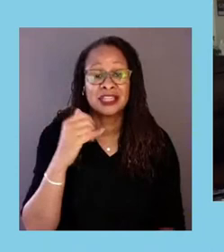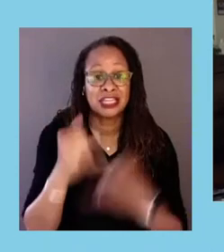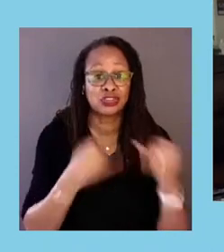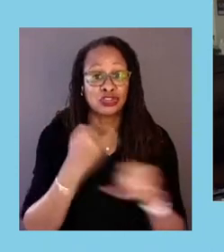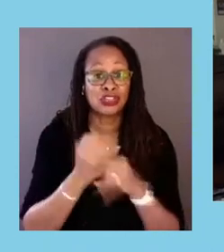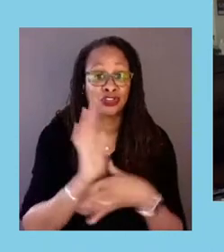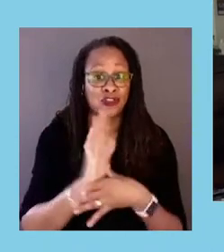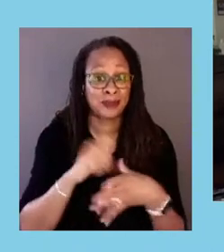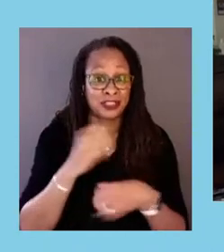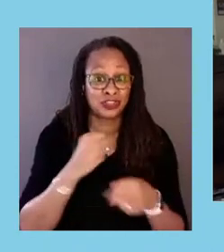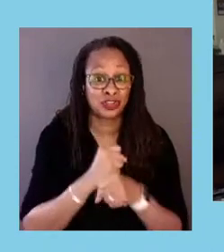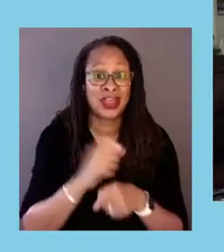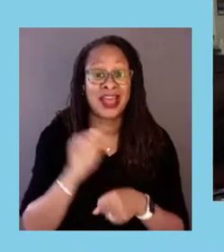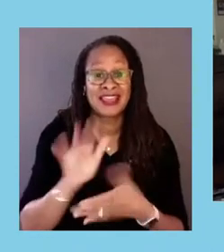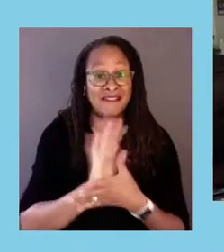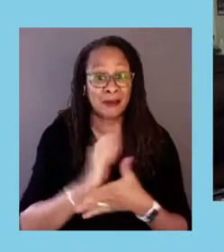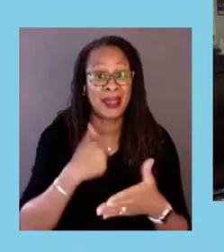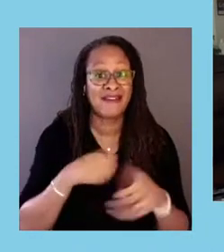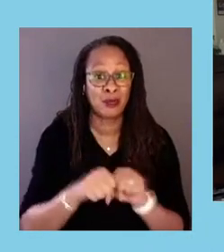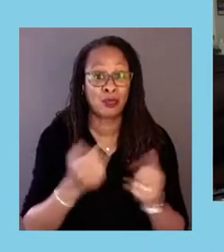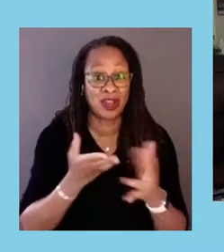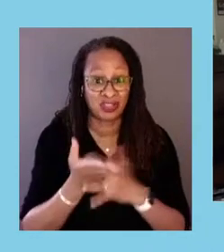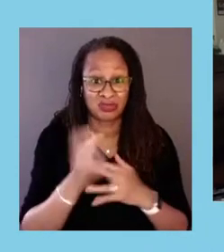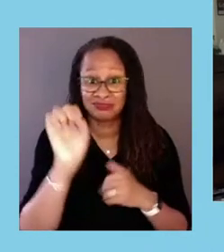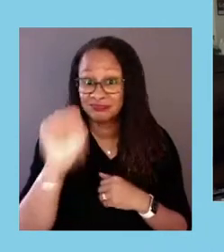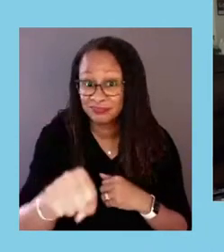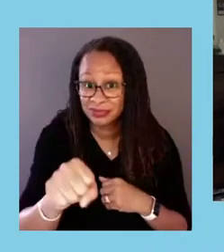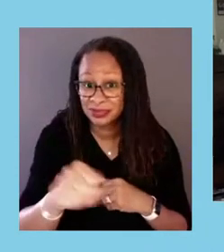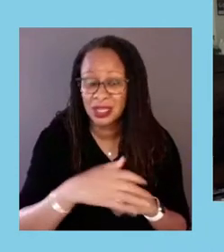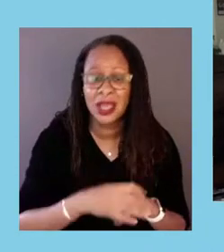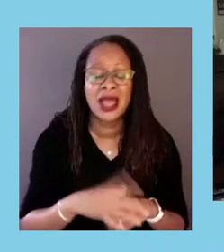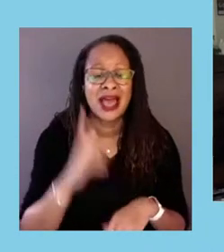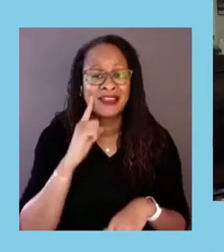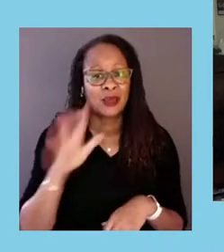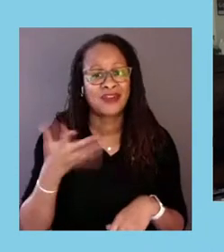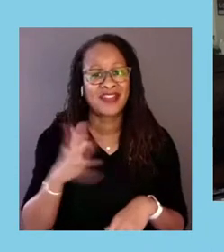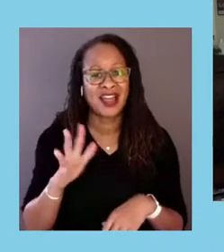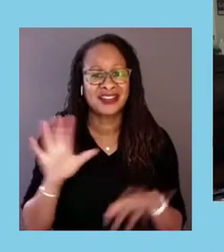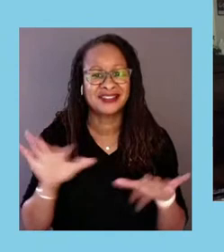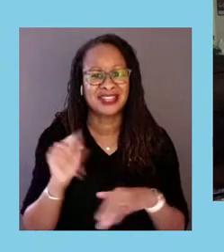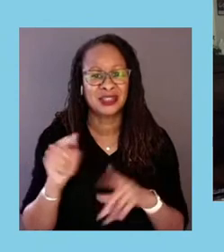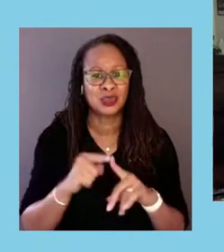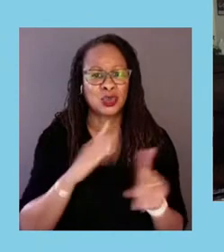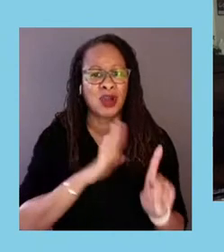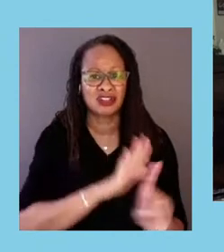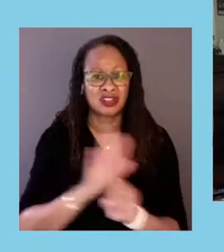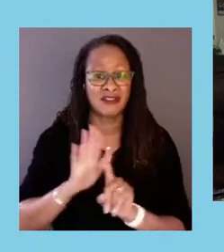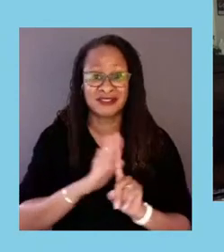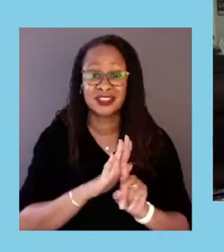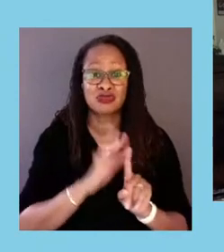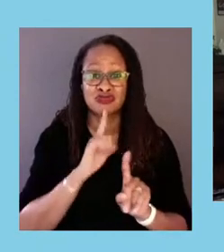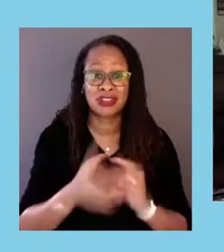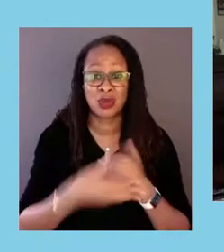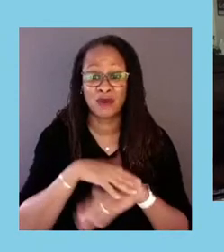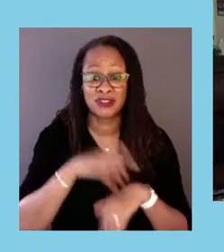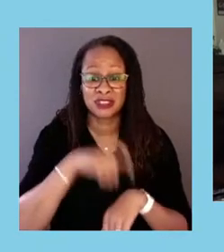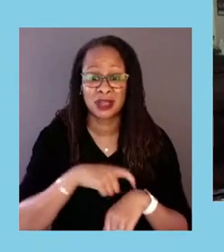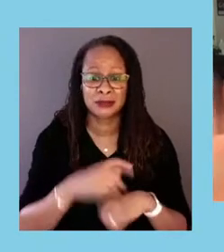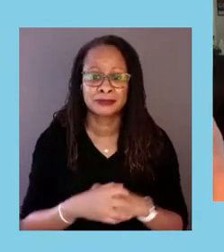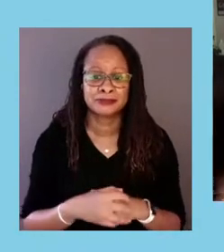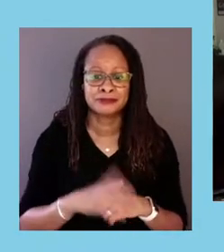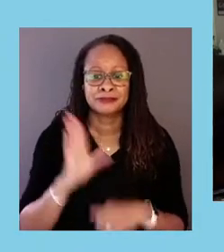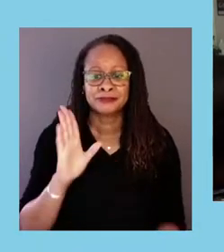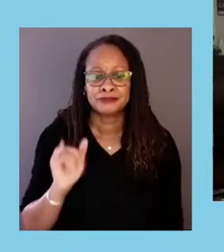did have a breakthrough. And I think, you know, I think we've kind of done that to ourselves over time, right? By